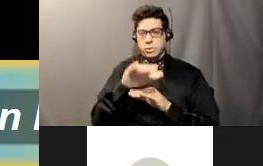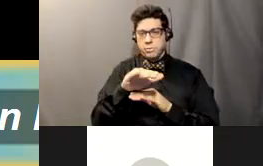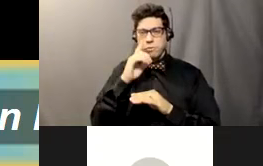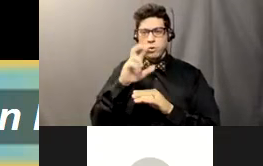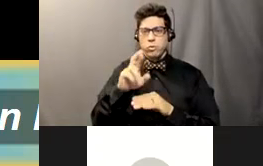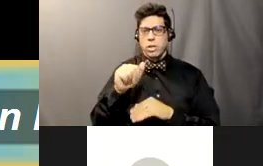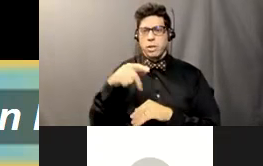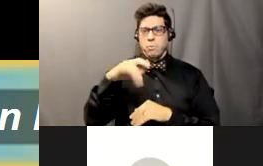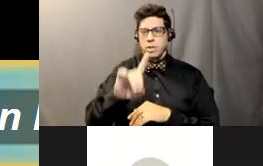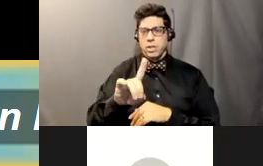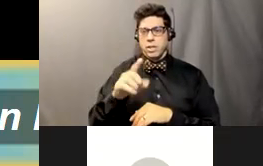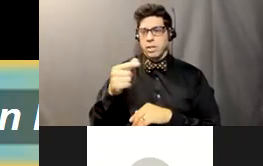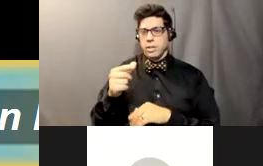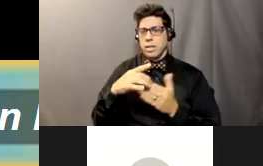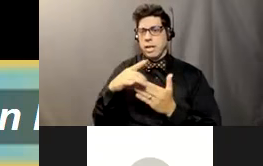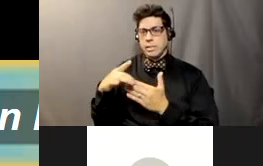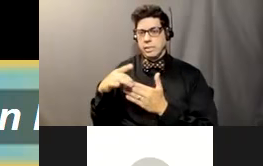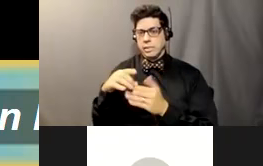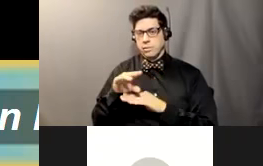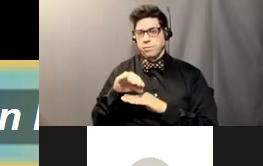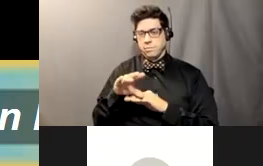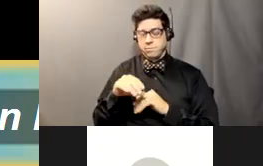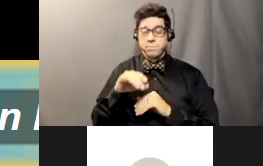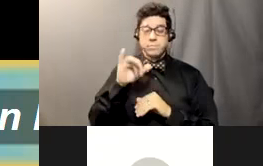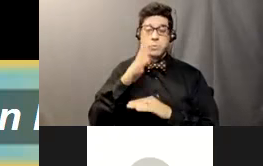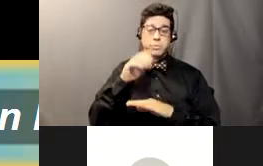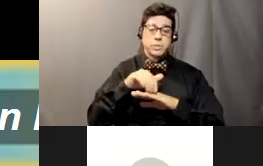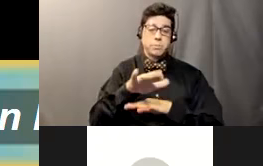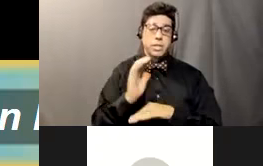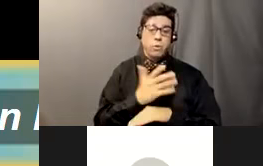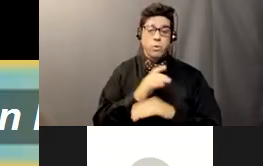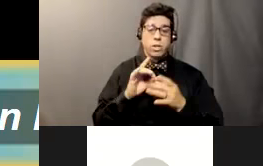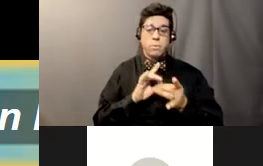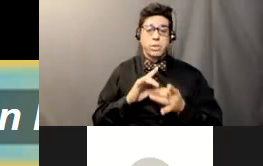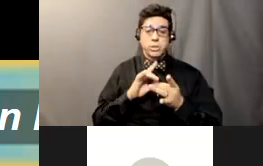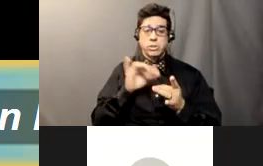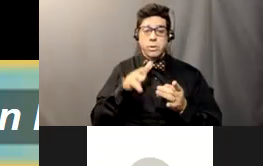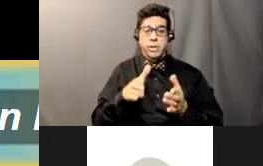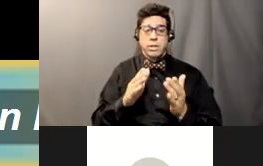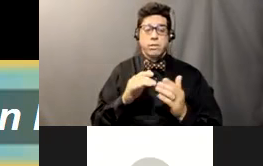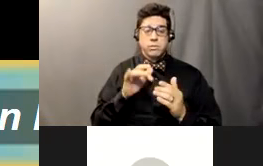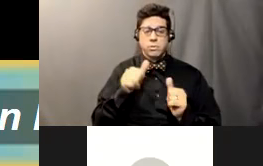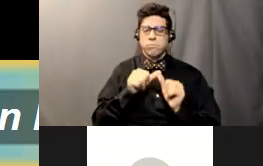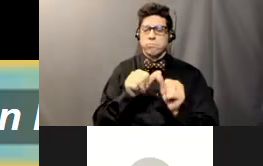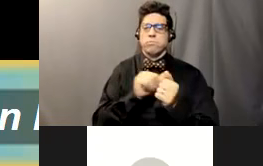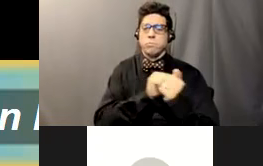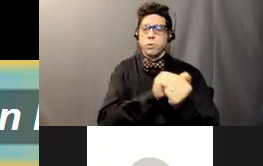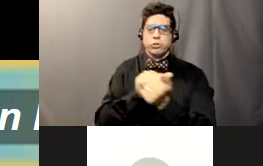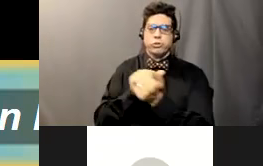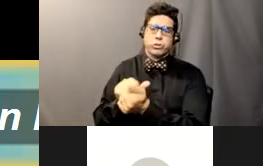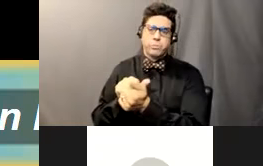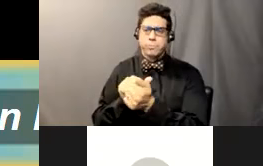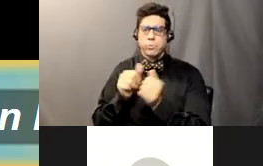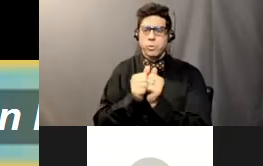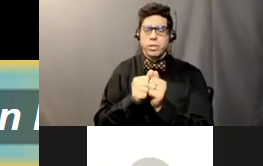advancing our collaboration in that manner. So, and we'll continue our partnerships with Each Mind